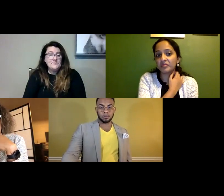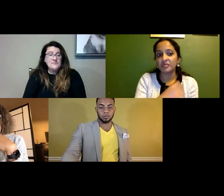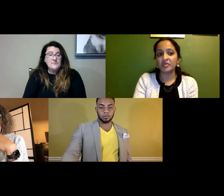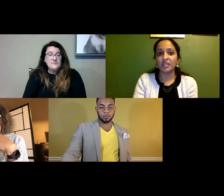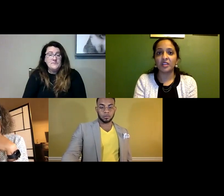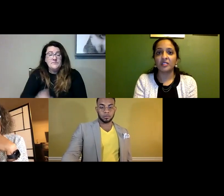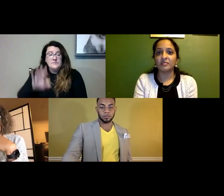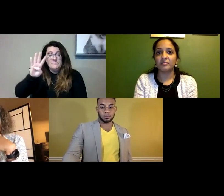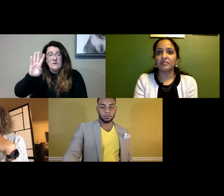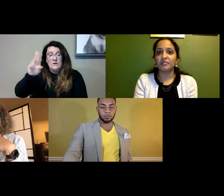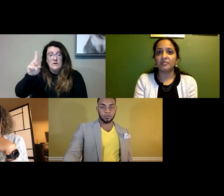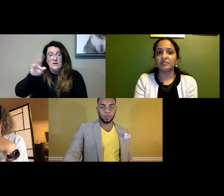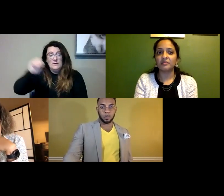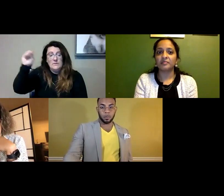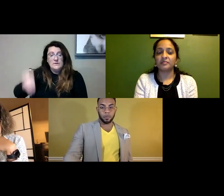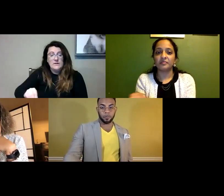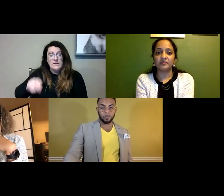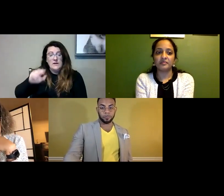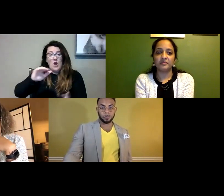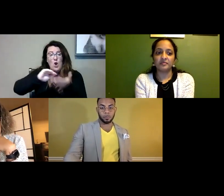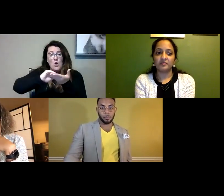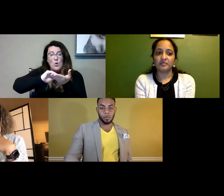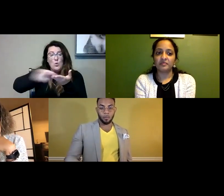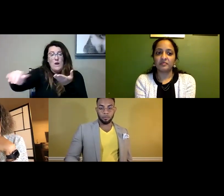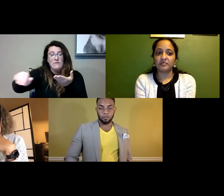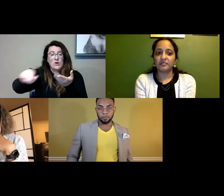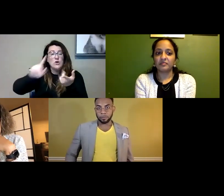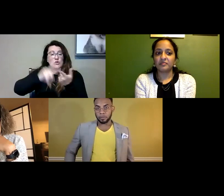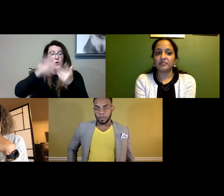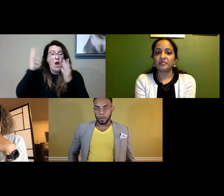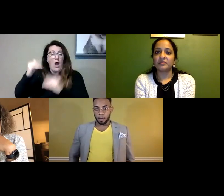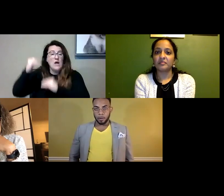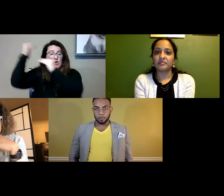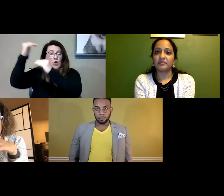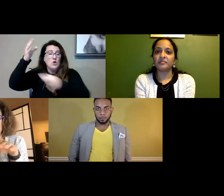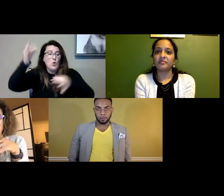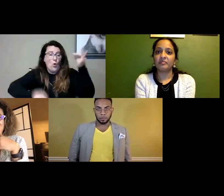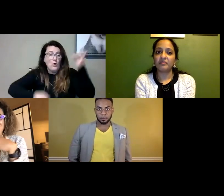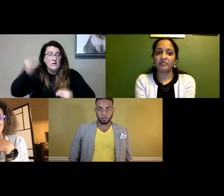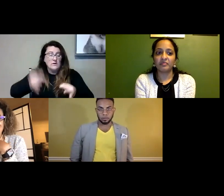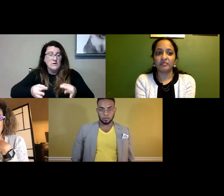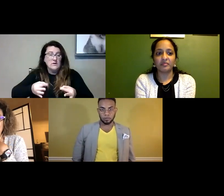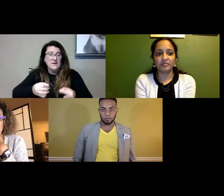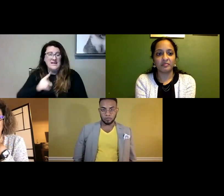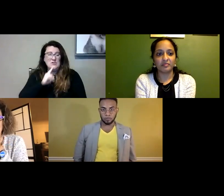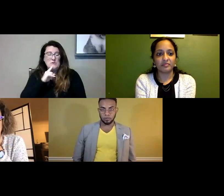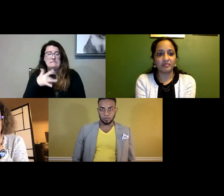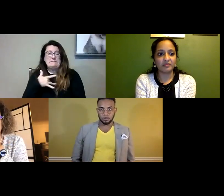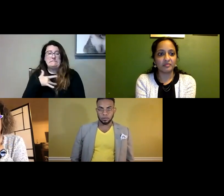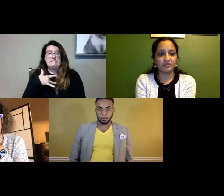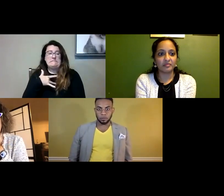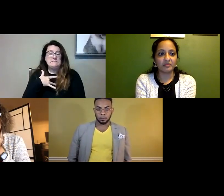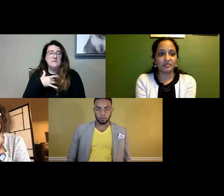and 41% of waivers to adult courts. And that one's really touchy for me and